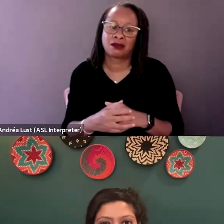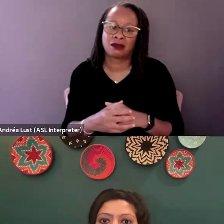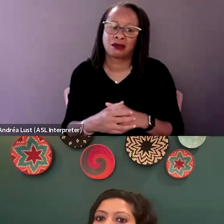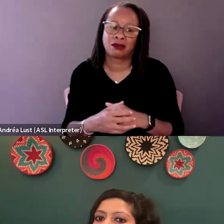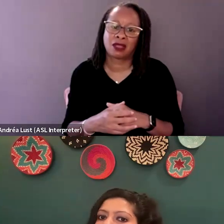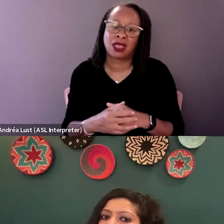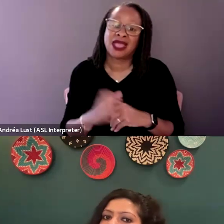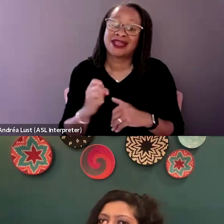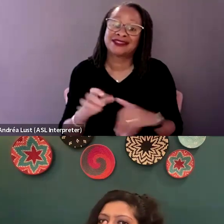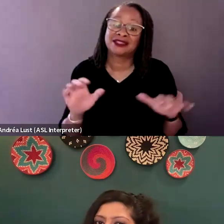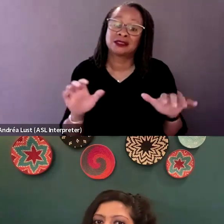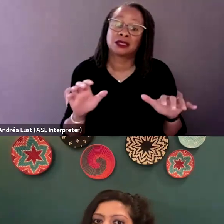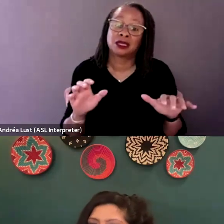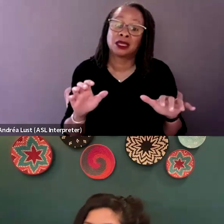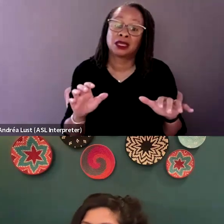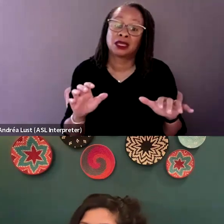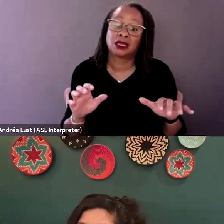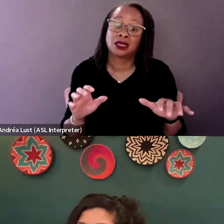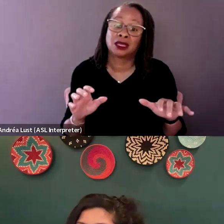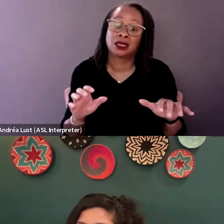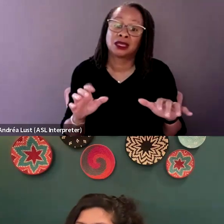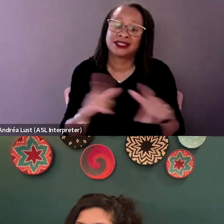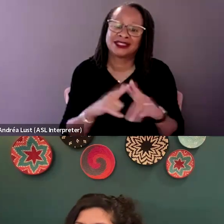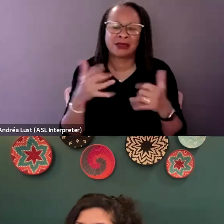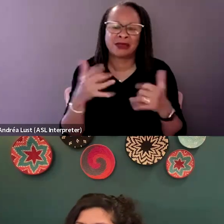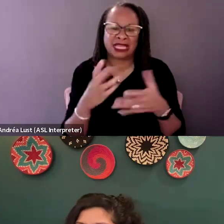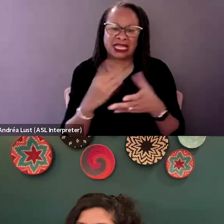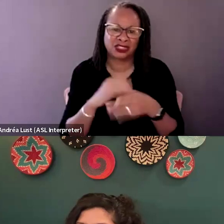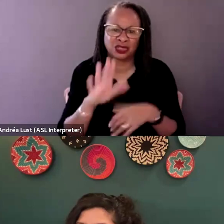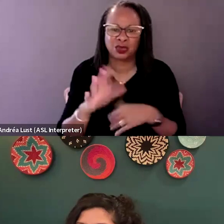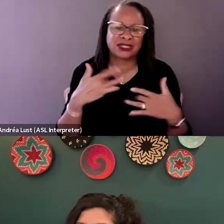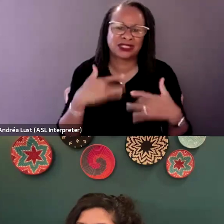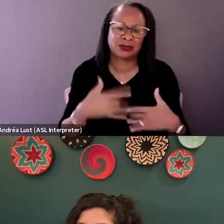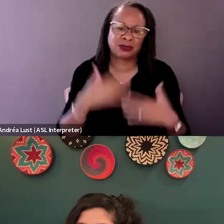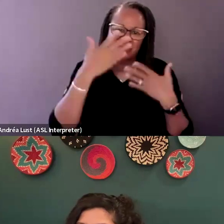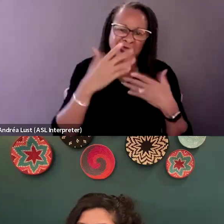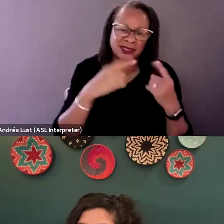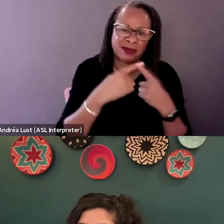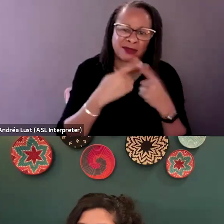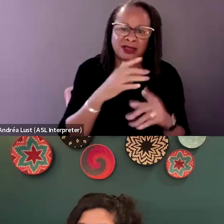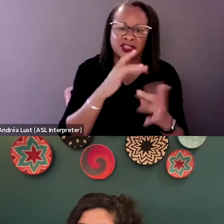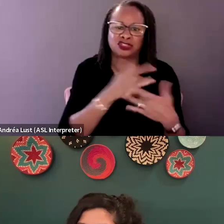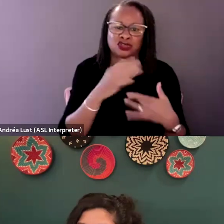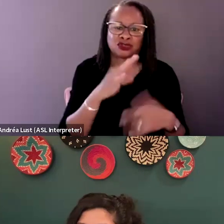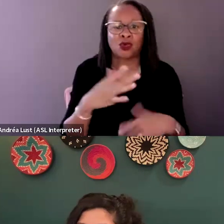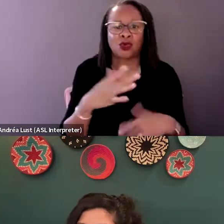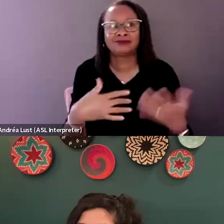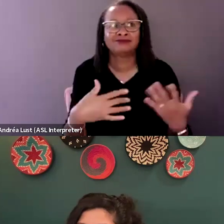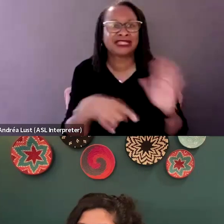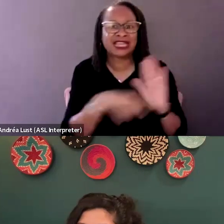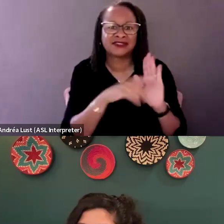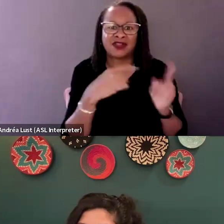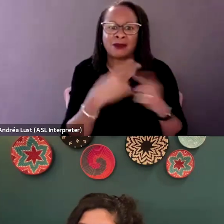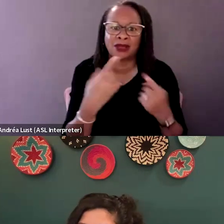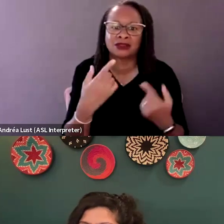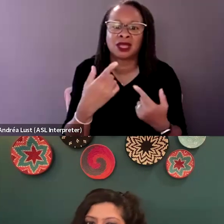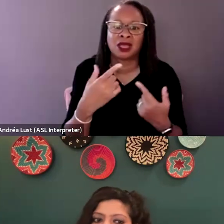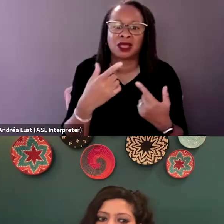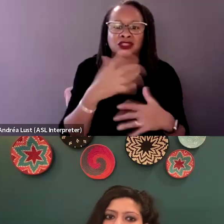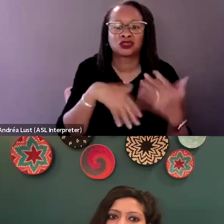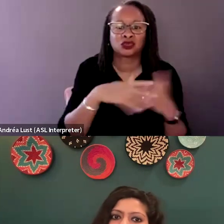not being culturally grounded, but they bring to bear a kind of skill set that is often adding to, because the